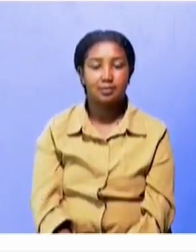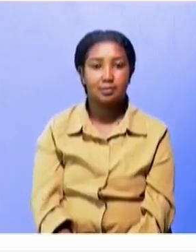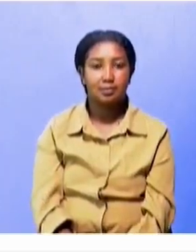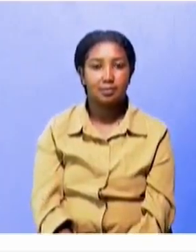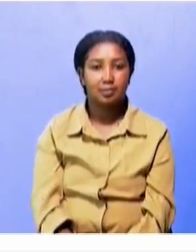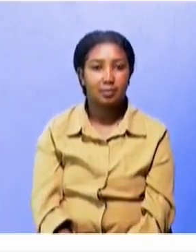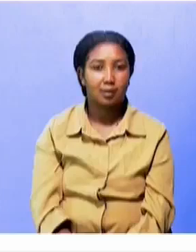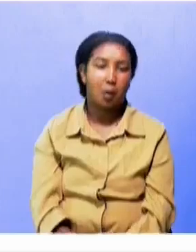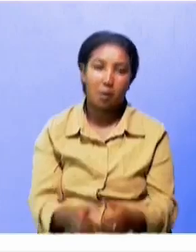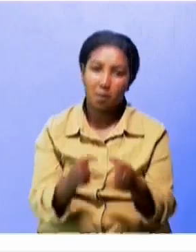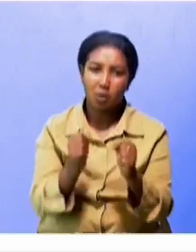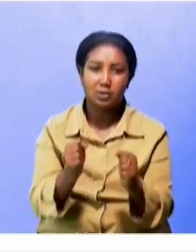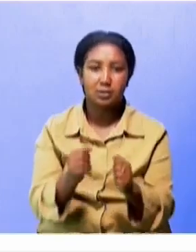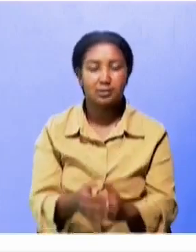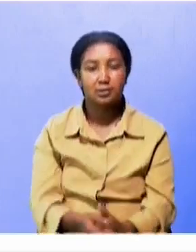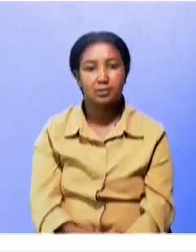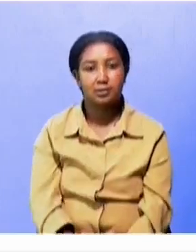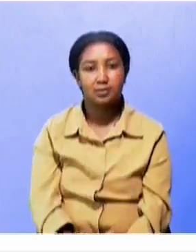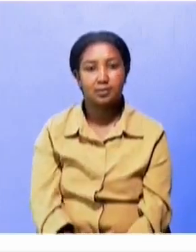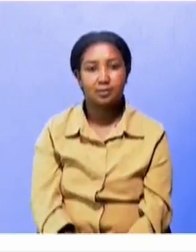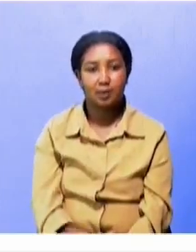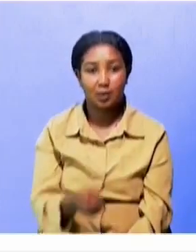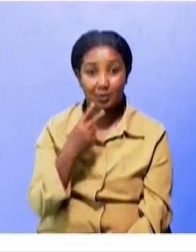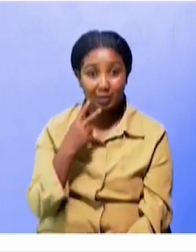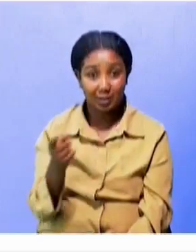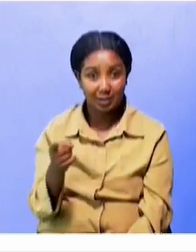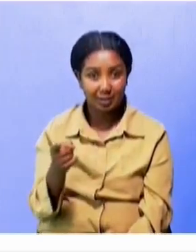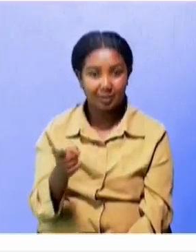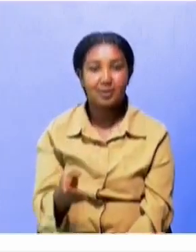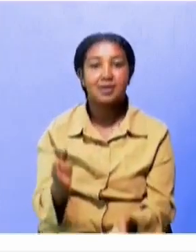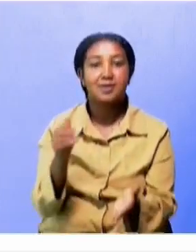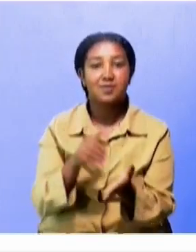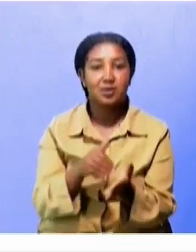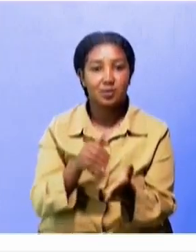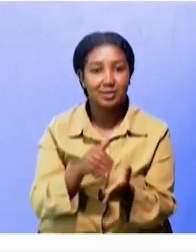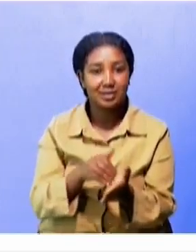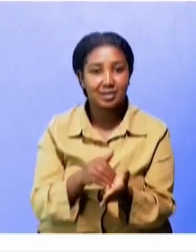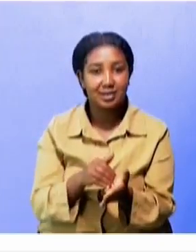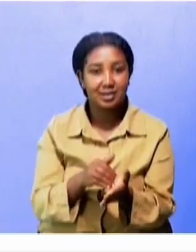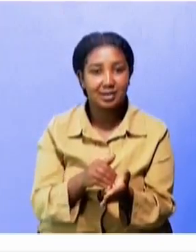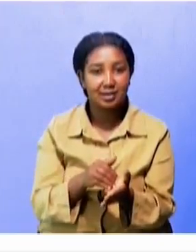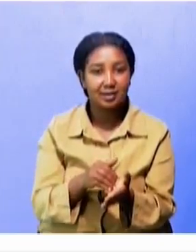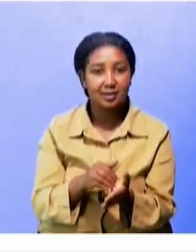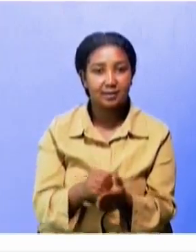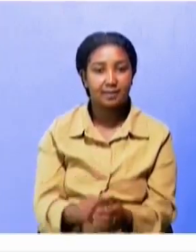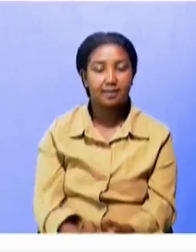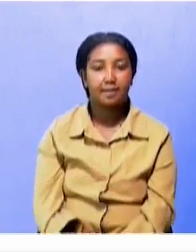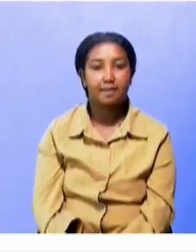that possible, you see, frequency